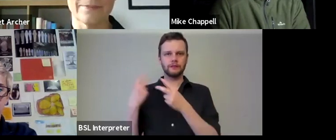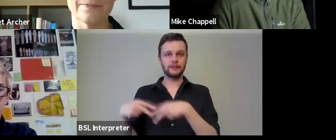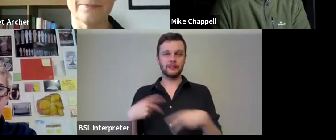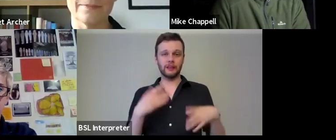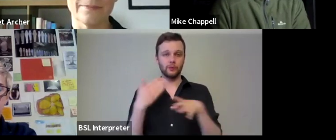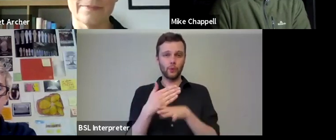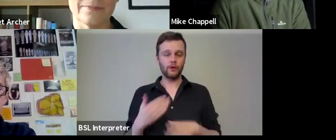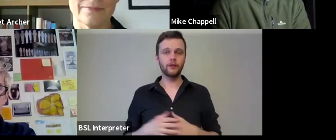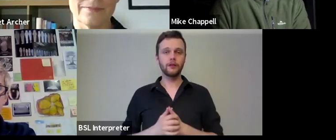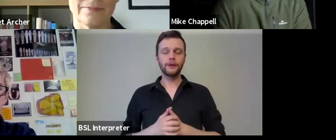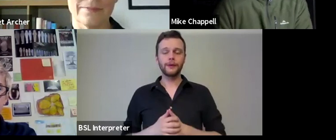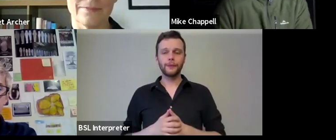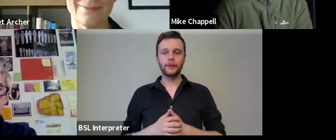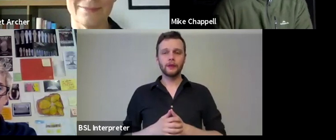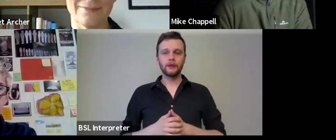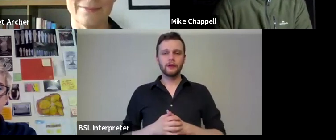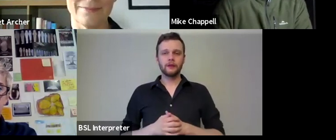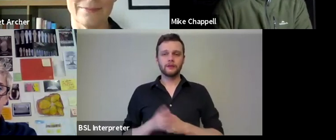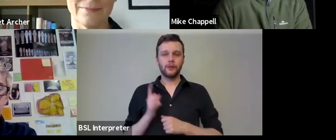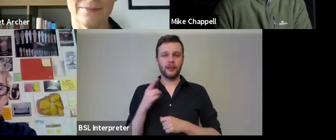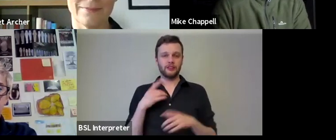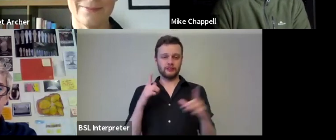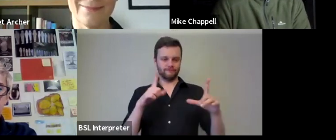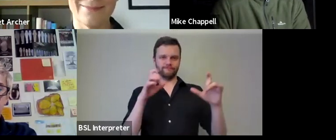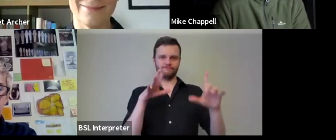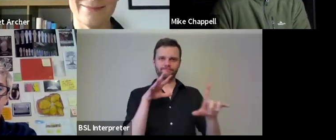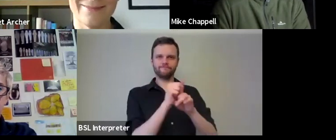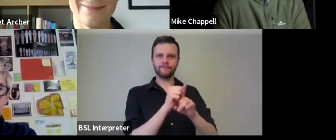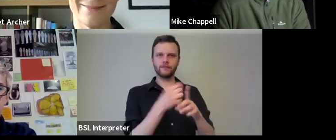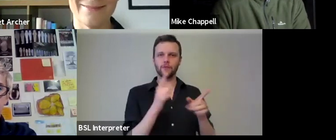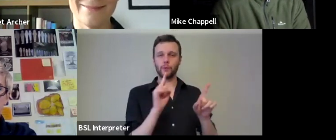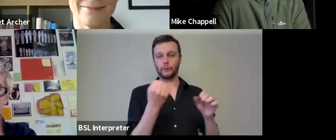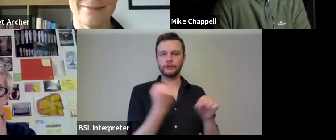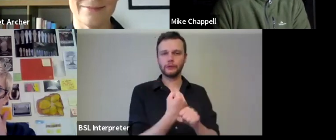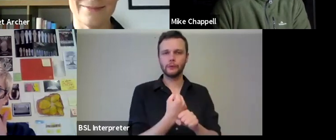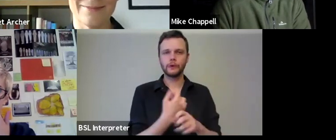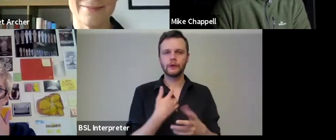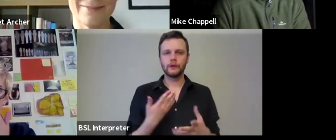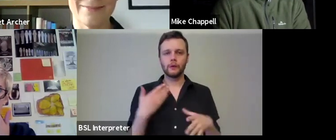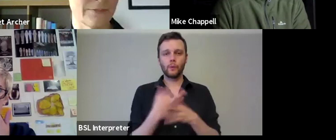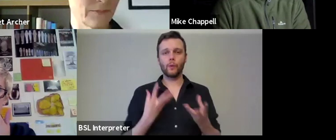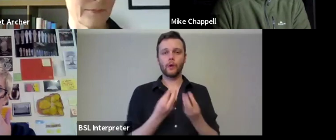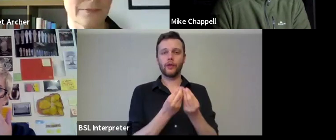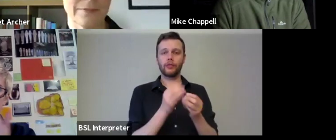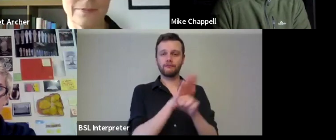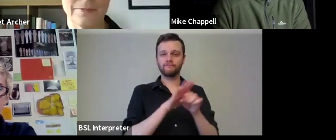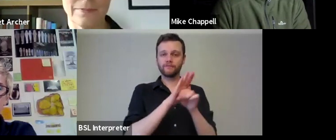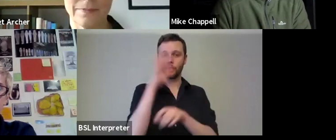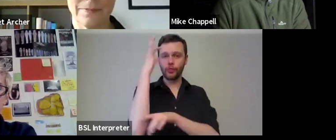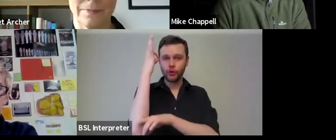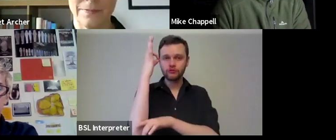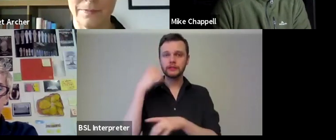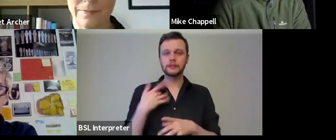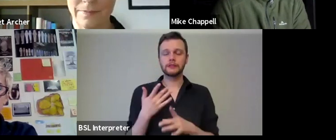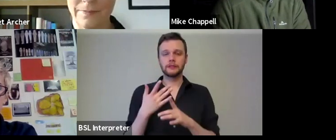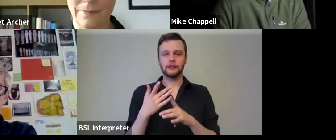So it's just a snapshot of the work that we do, where we work with local authorities, we work with